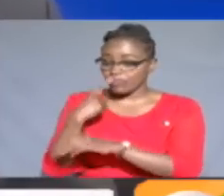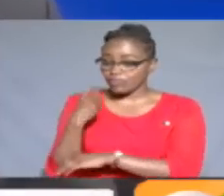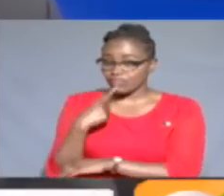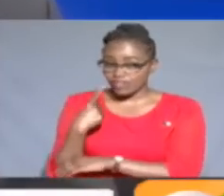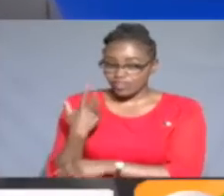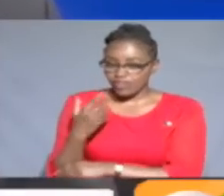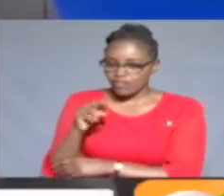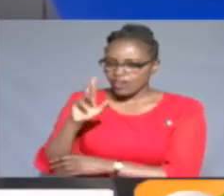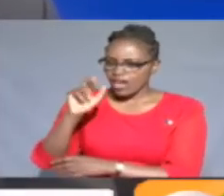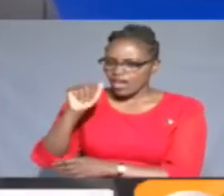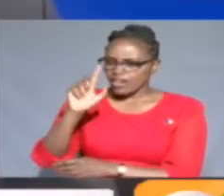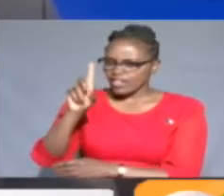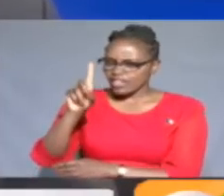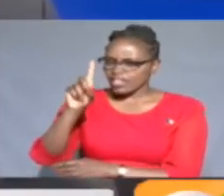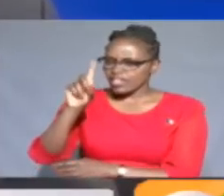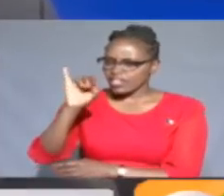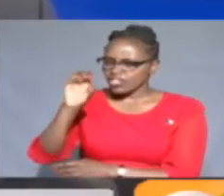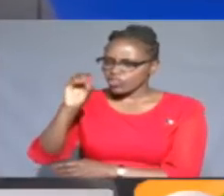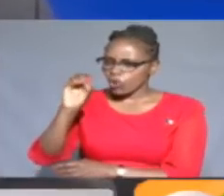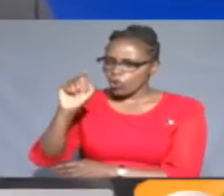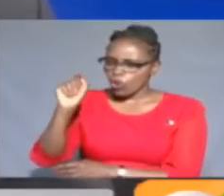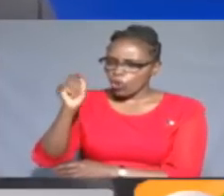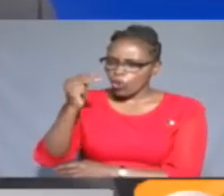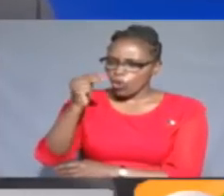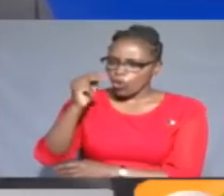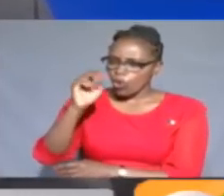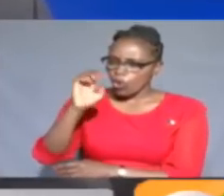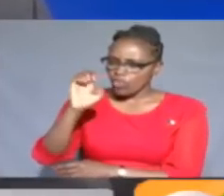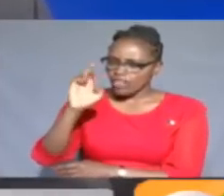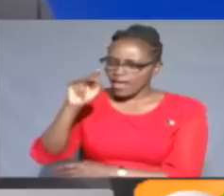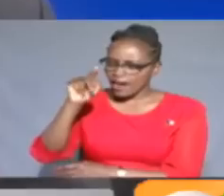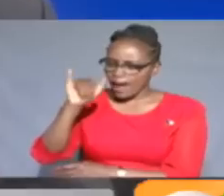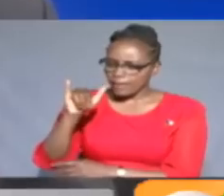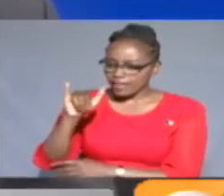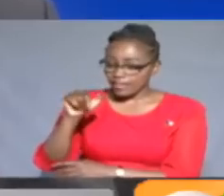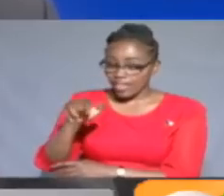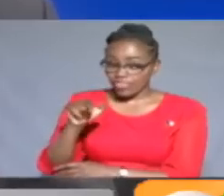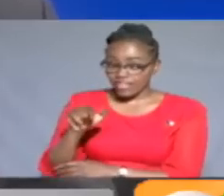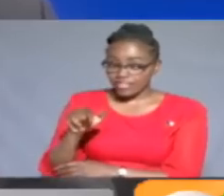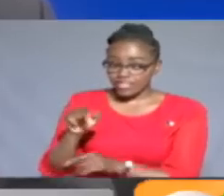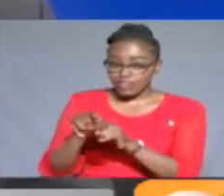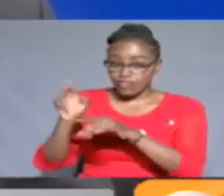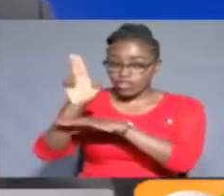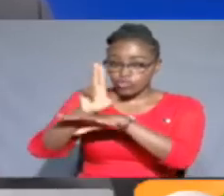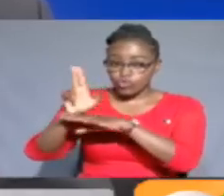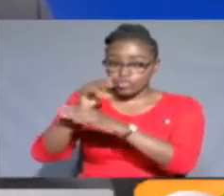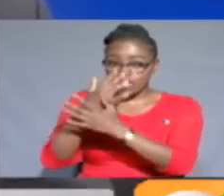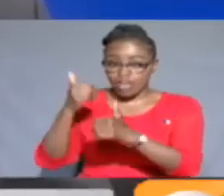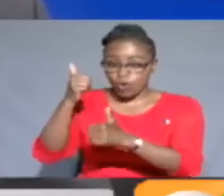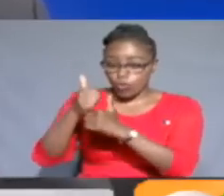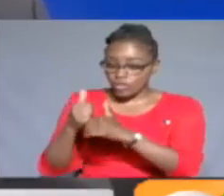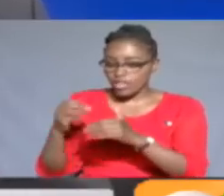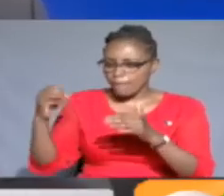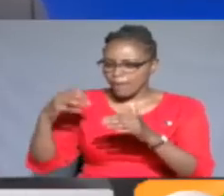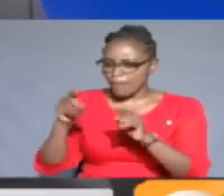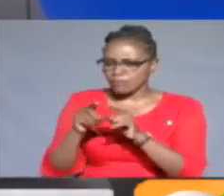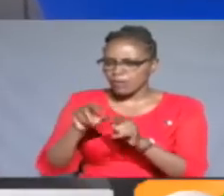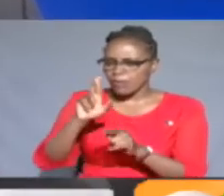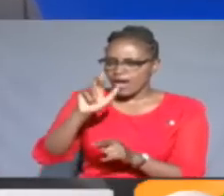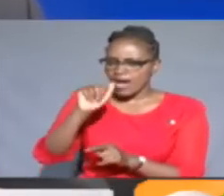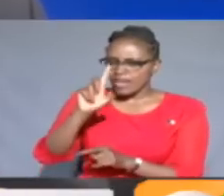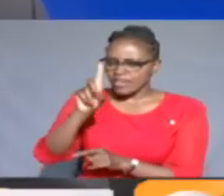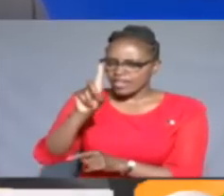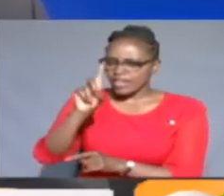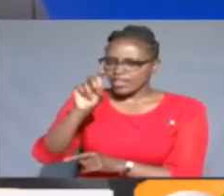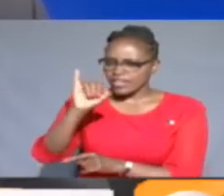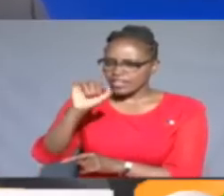particularly radiation, radiotherapy, X-rays, then you are actually using substances that emit radiation, which